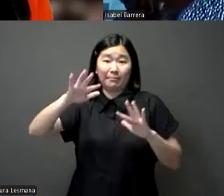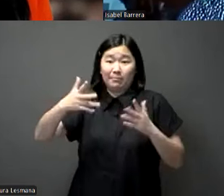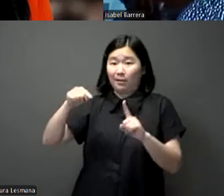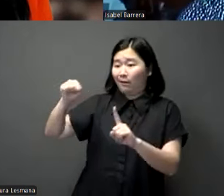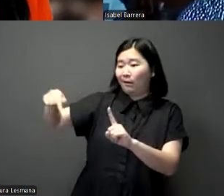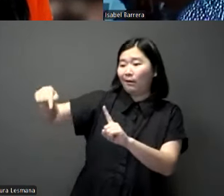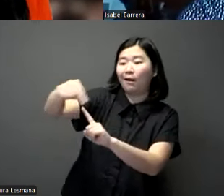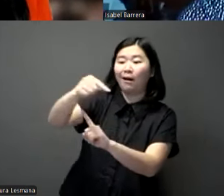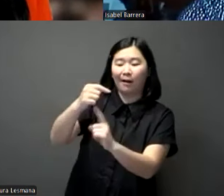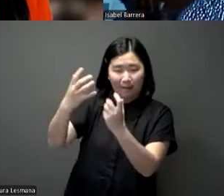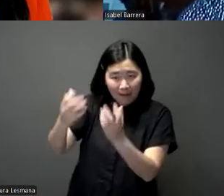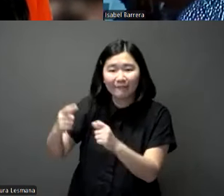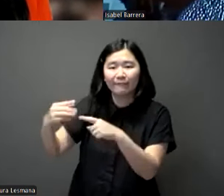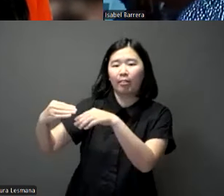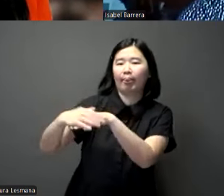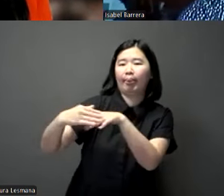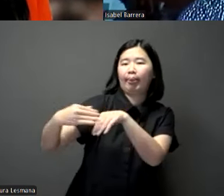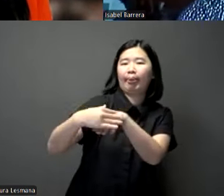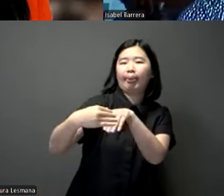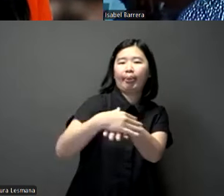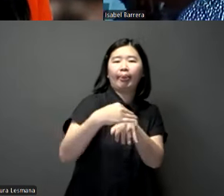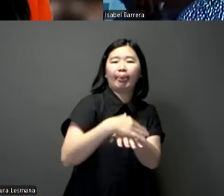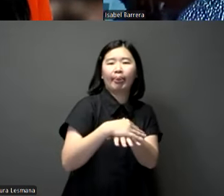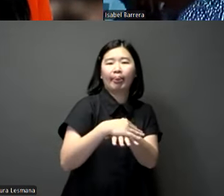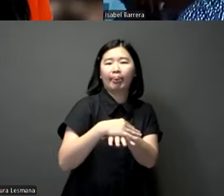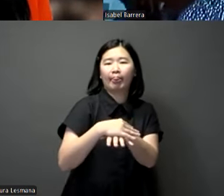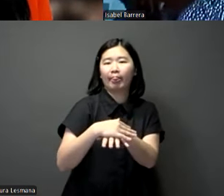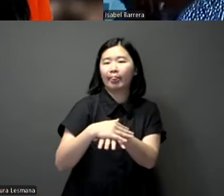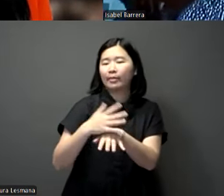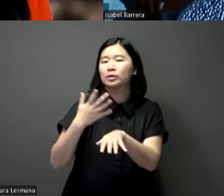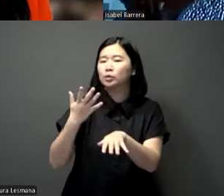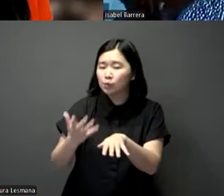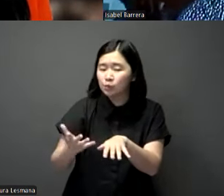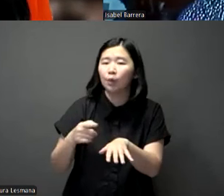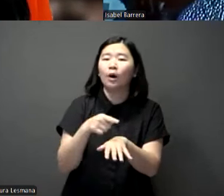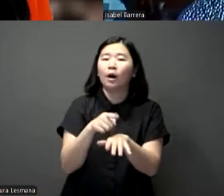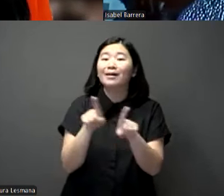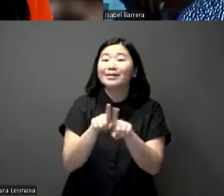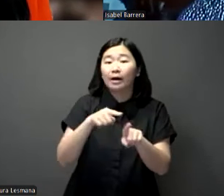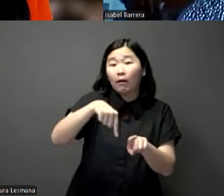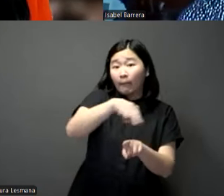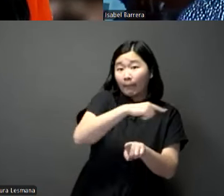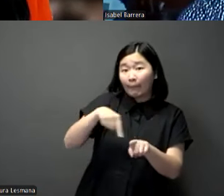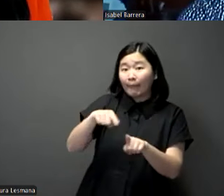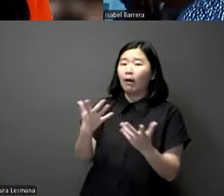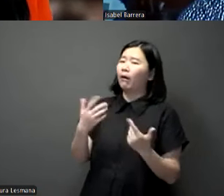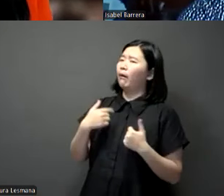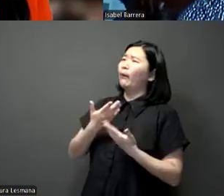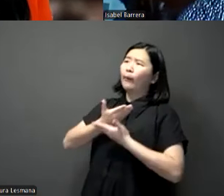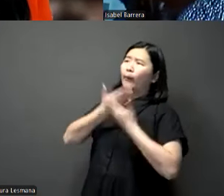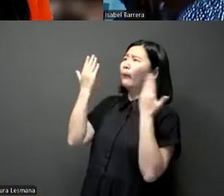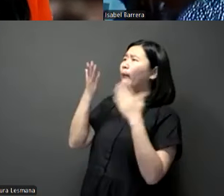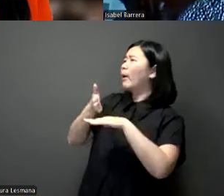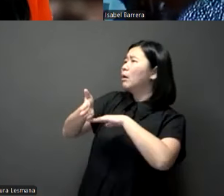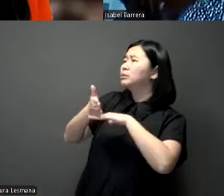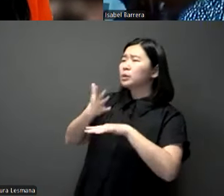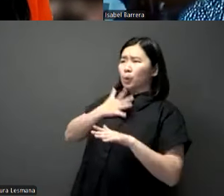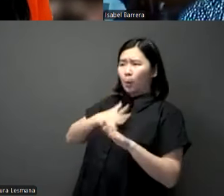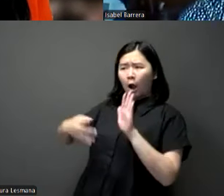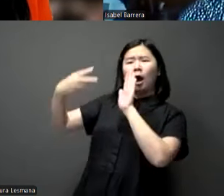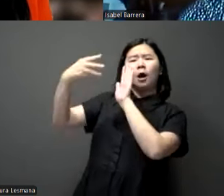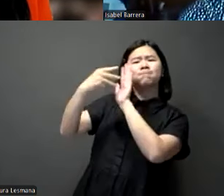we understand this is in addition to the type of work that we have, both